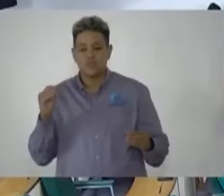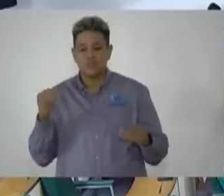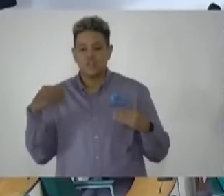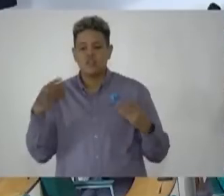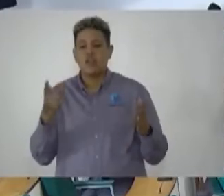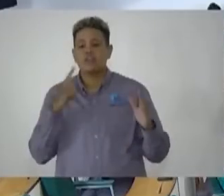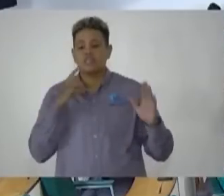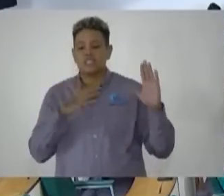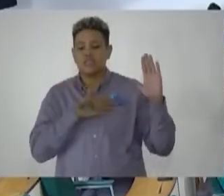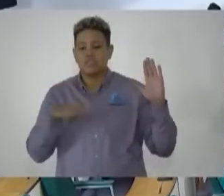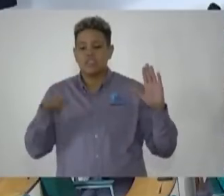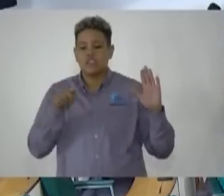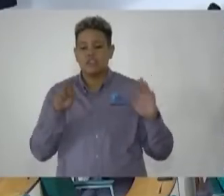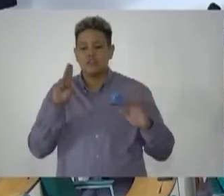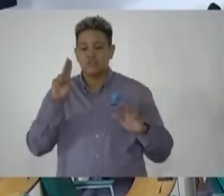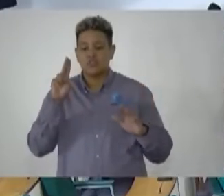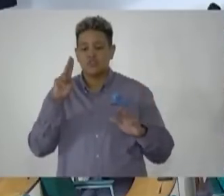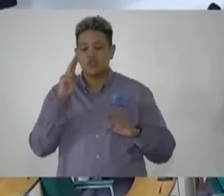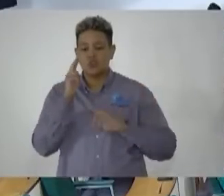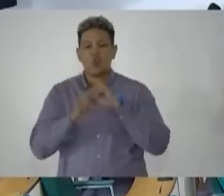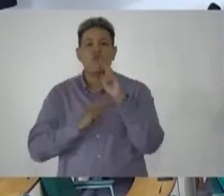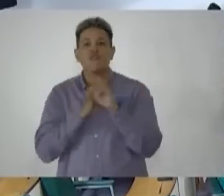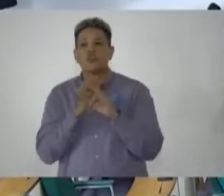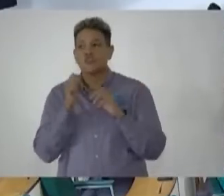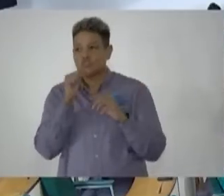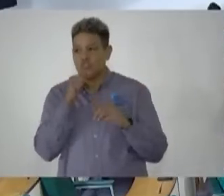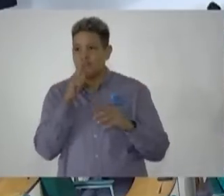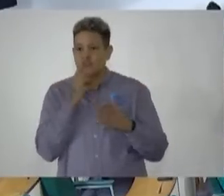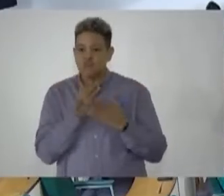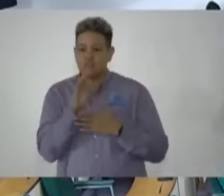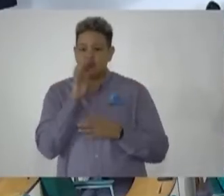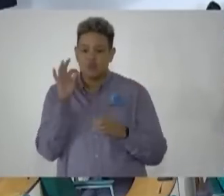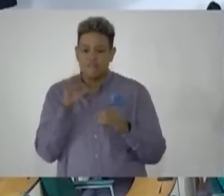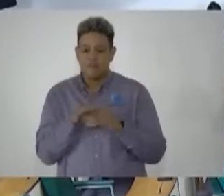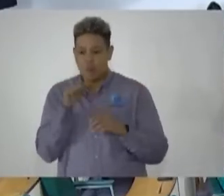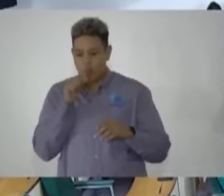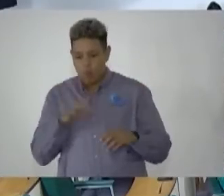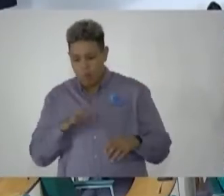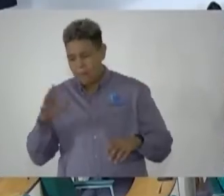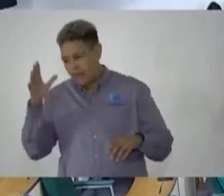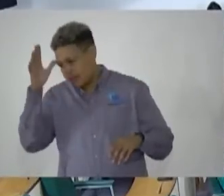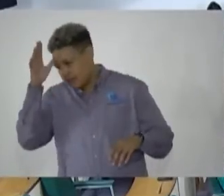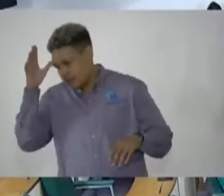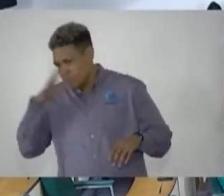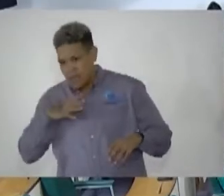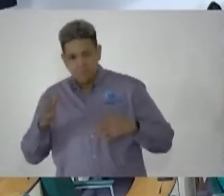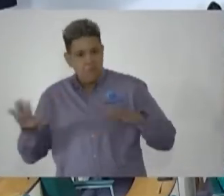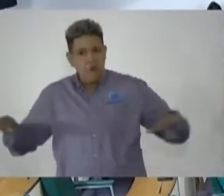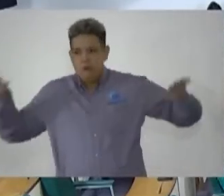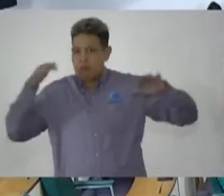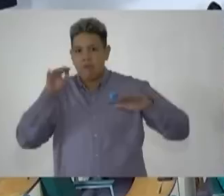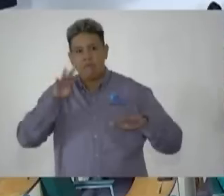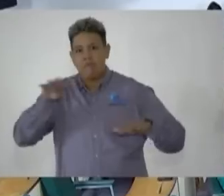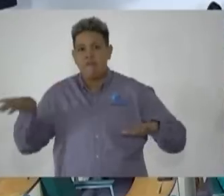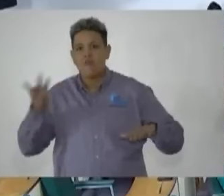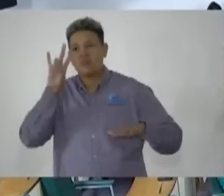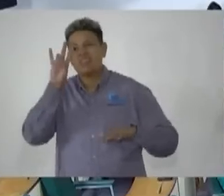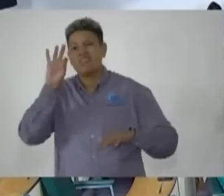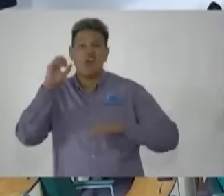its citizens universal suffrage, the right to vote. Women without any